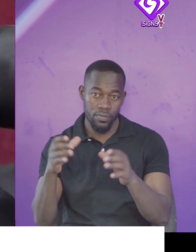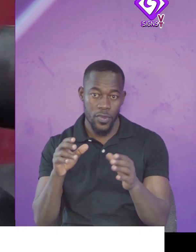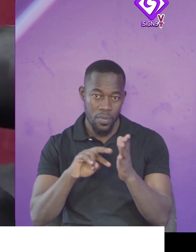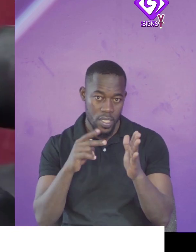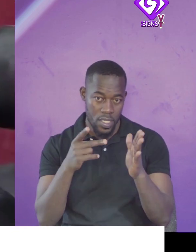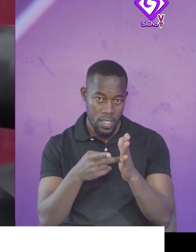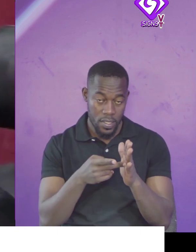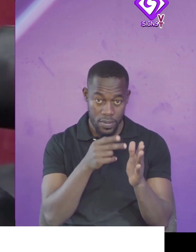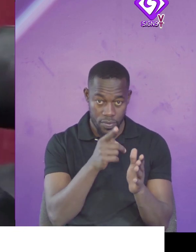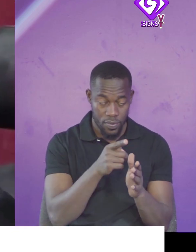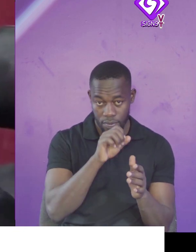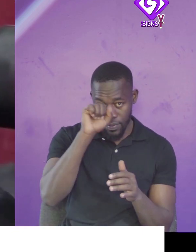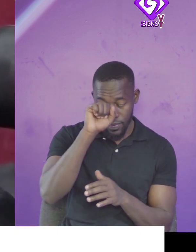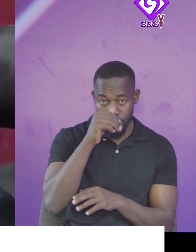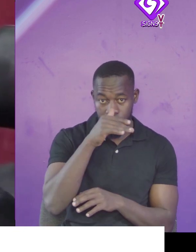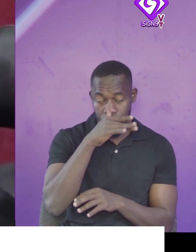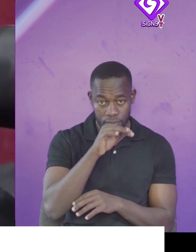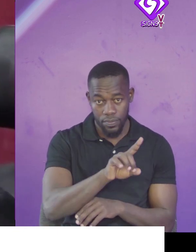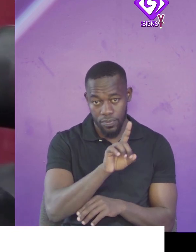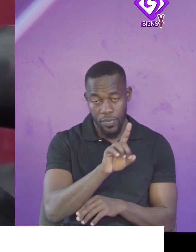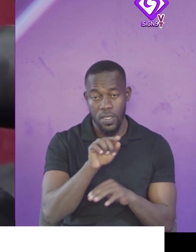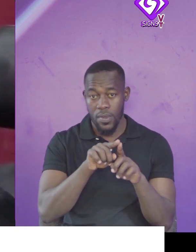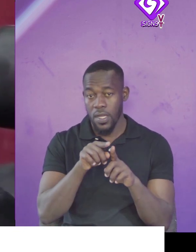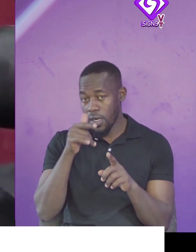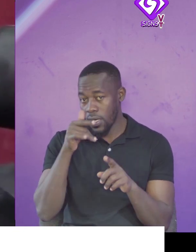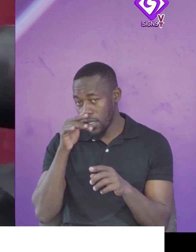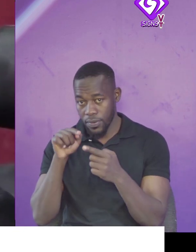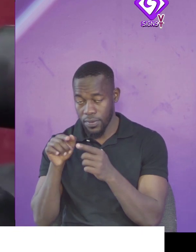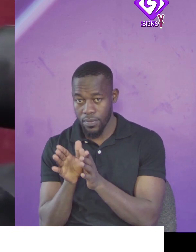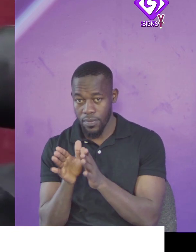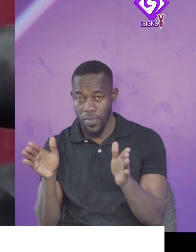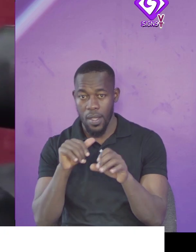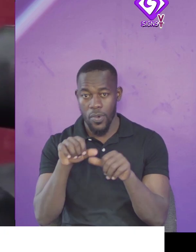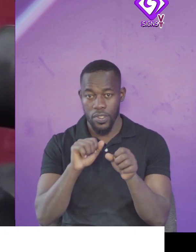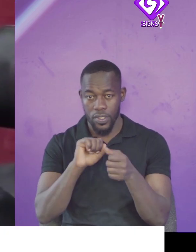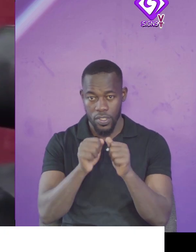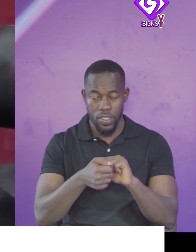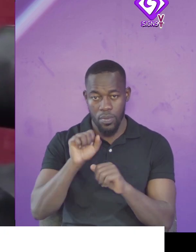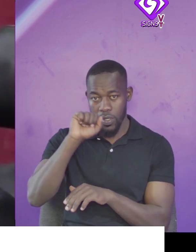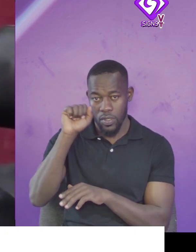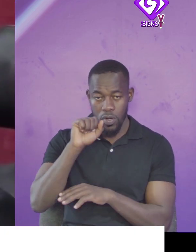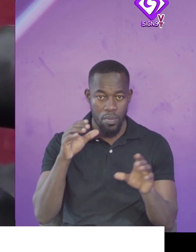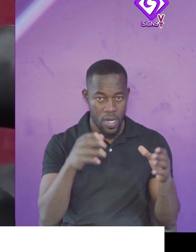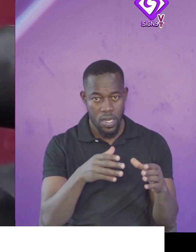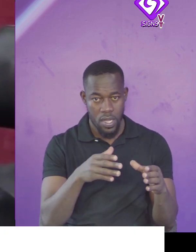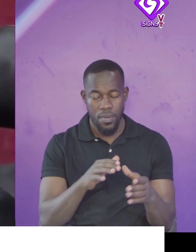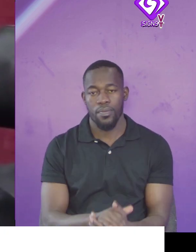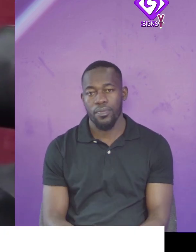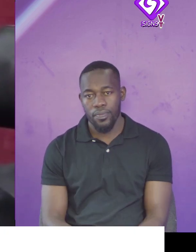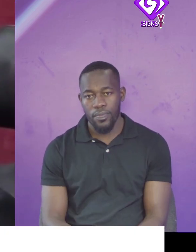deception and lack of regard for the electorate for one to go about changing political parties without regard for the electorate.